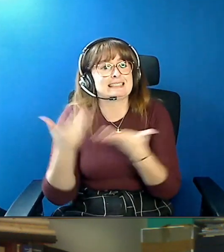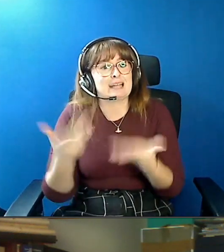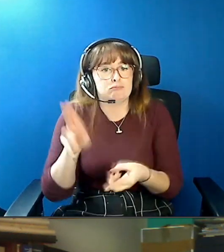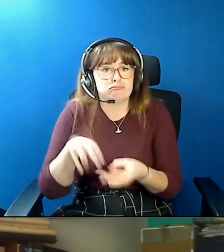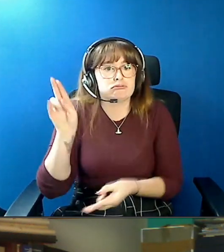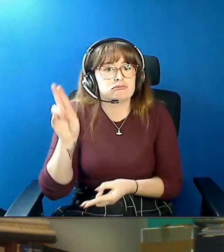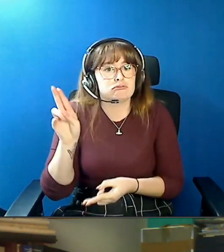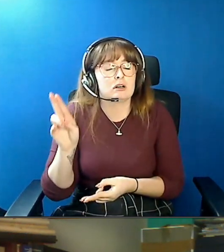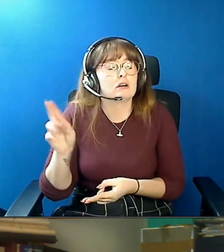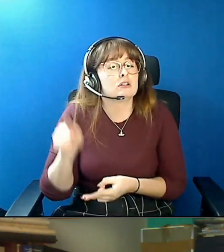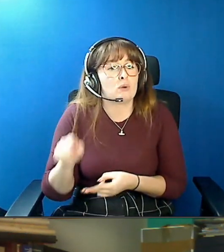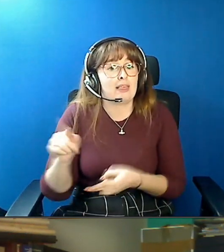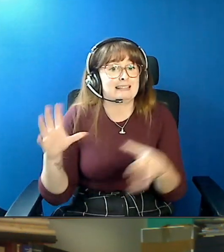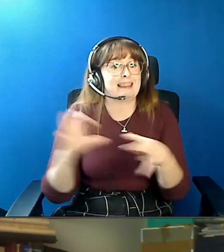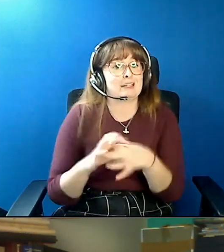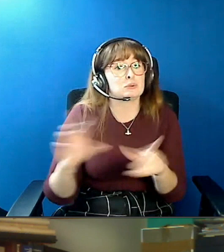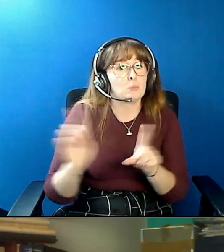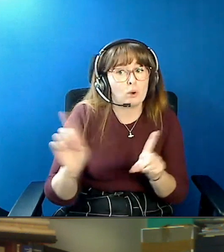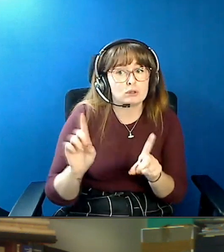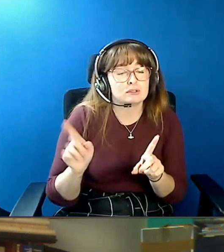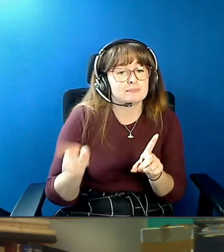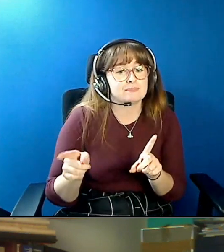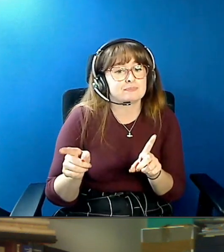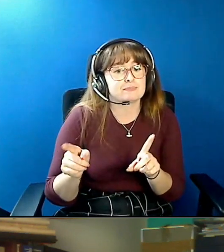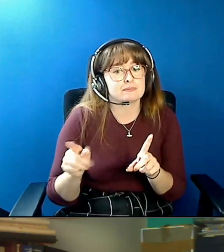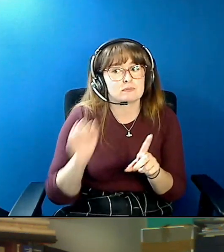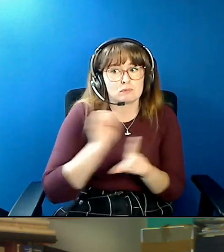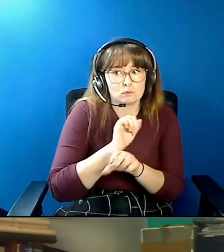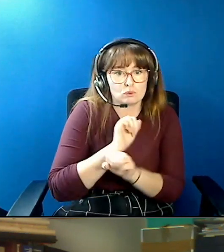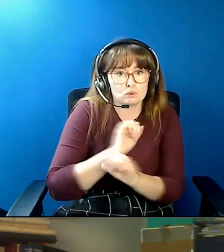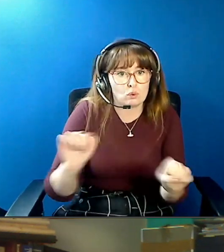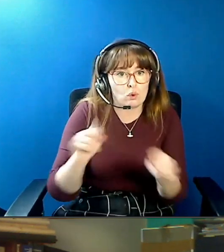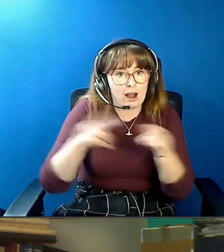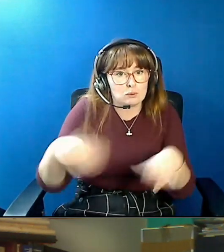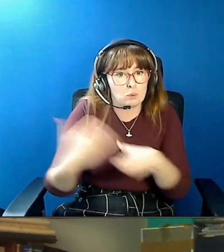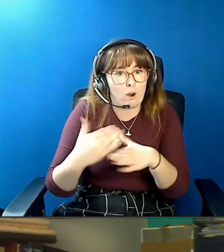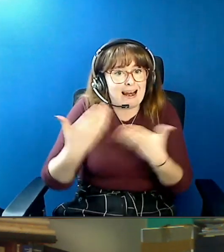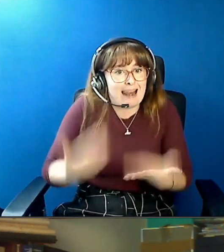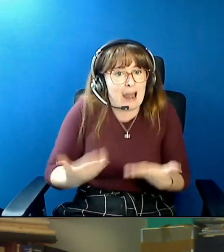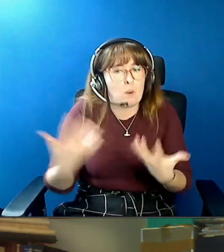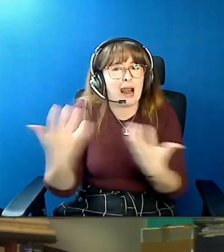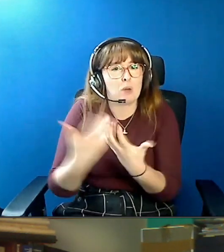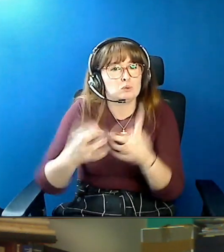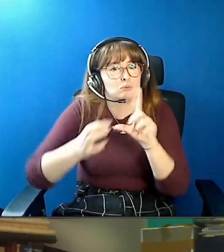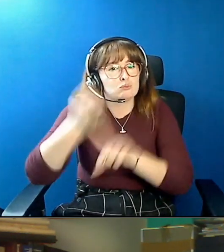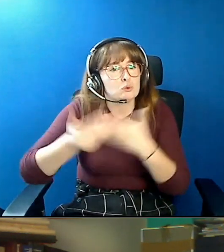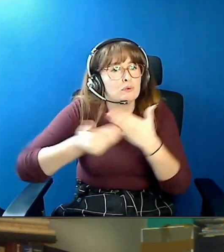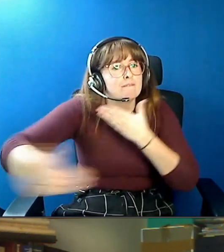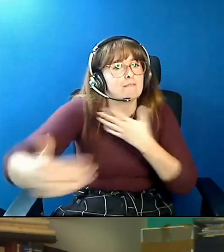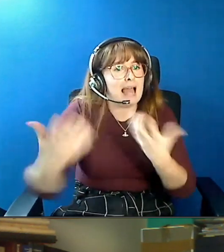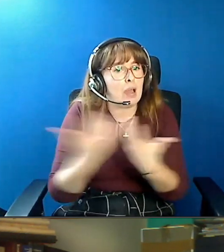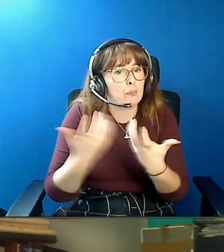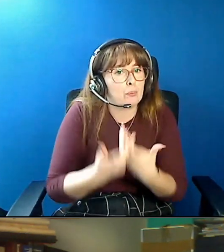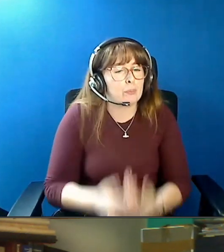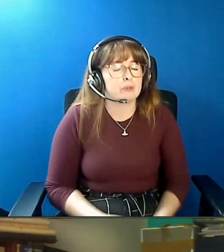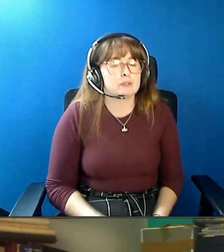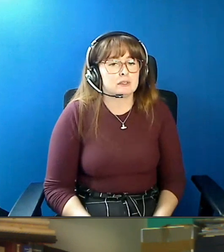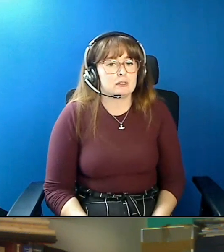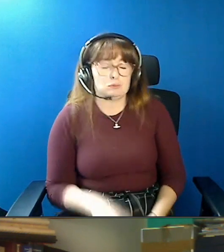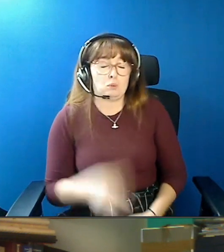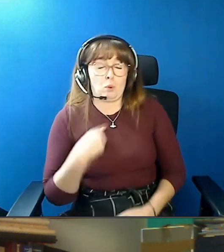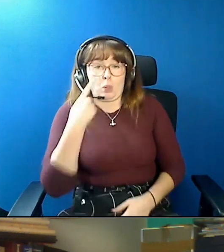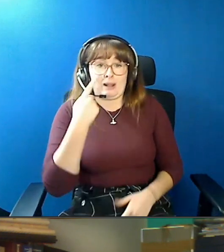all relating to how do your properties perform now and how are you planning to improve them. So again, that's looking at the data as it